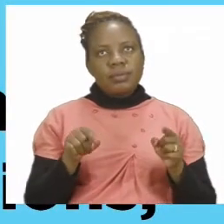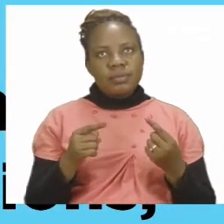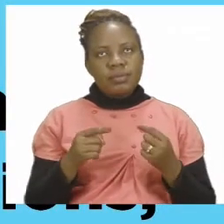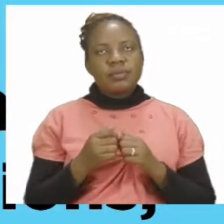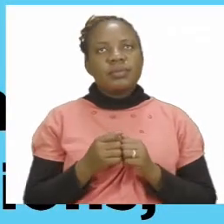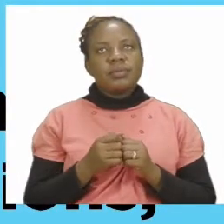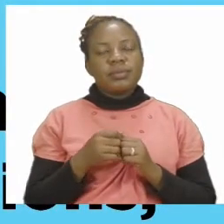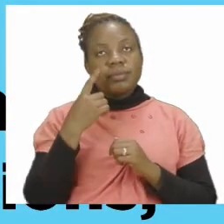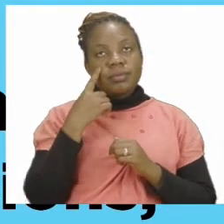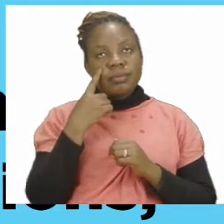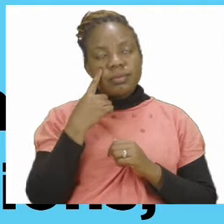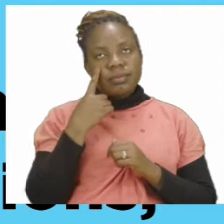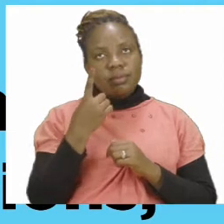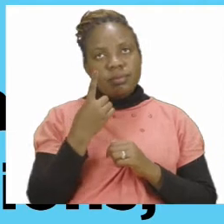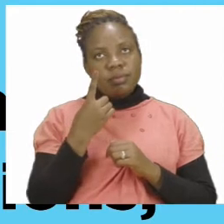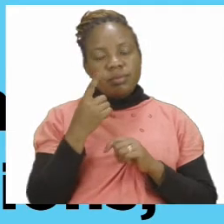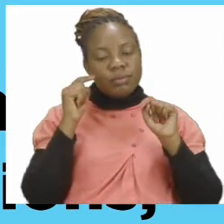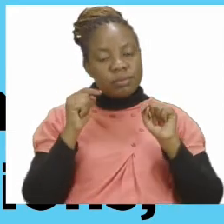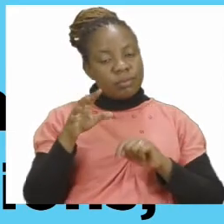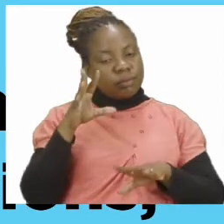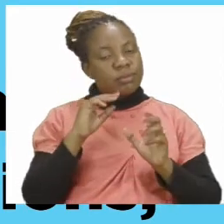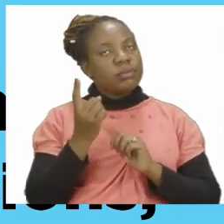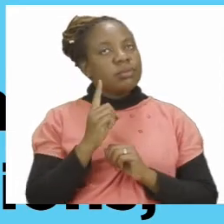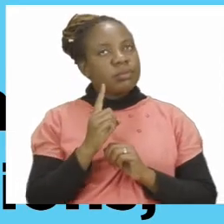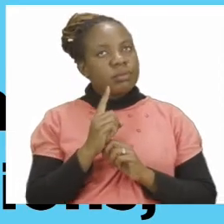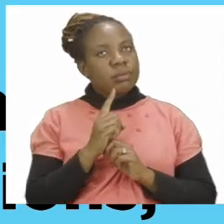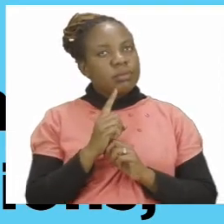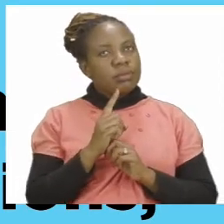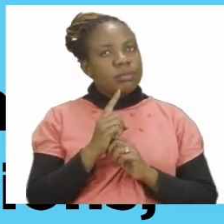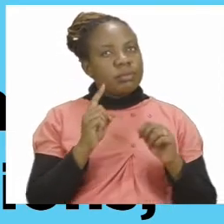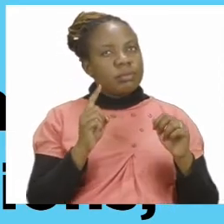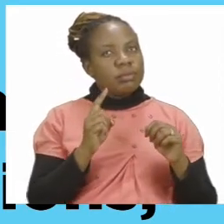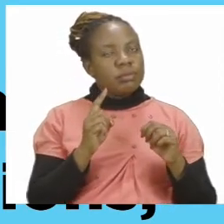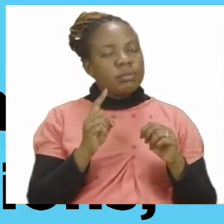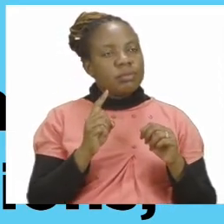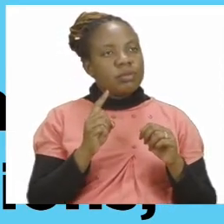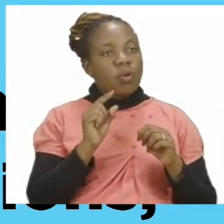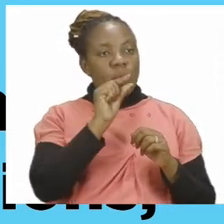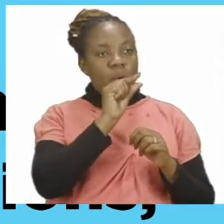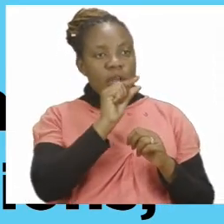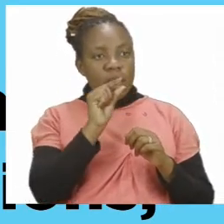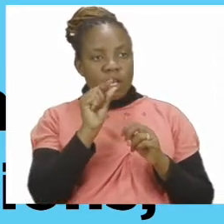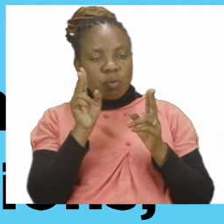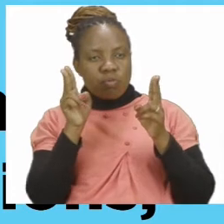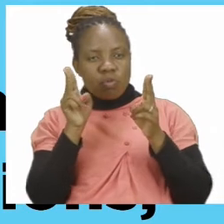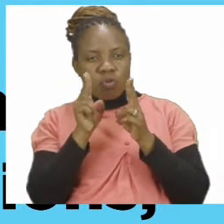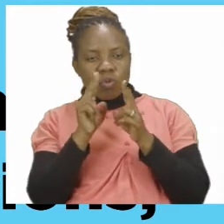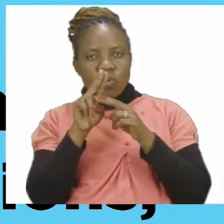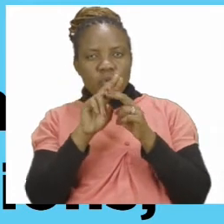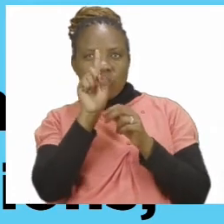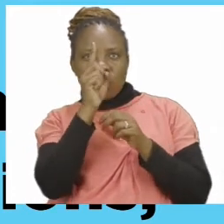see what we're going to learn about today. We will do contractions,